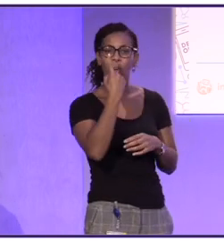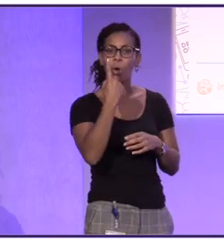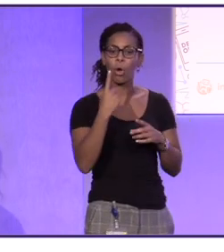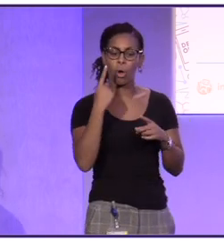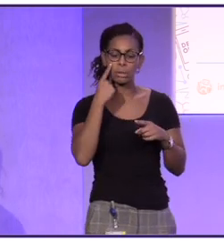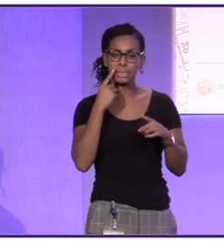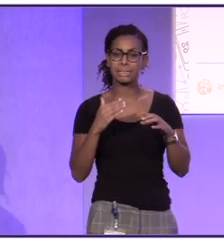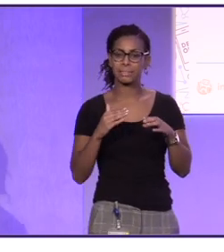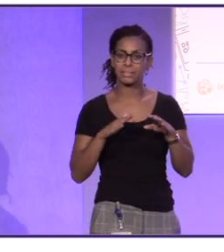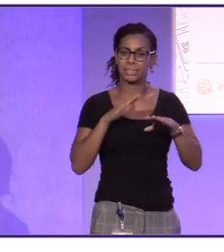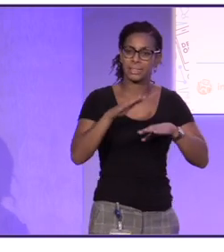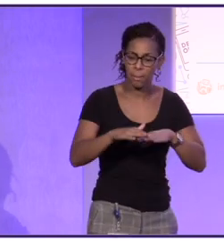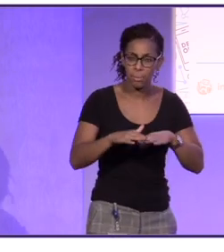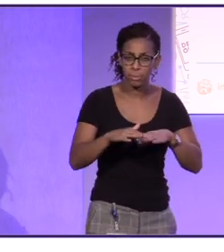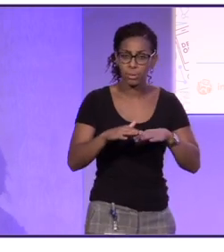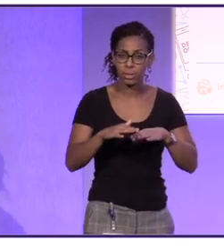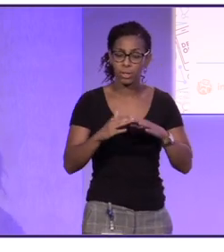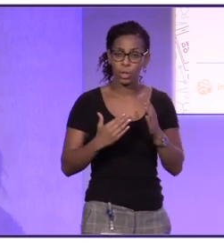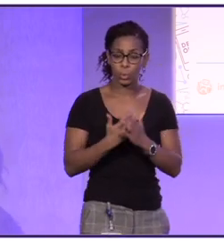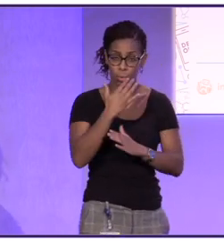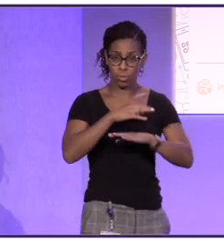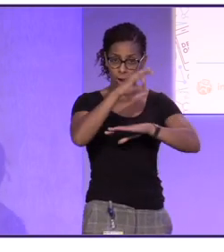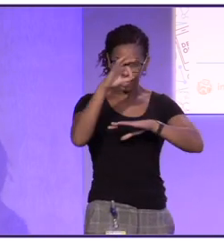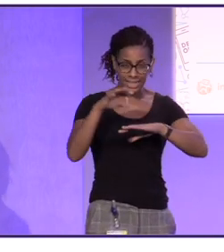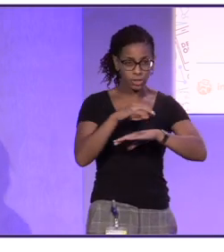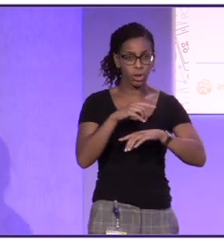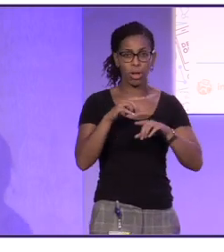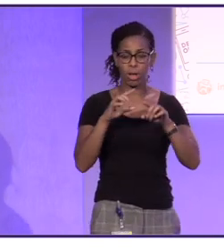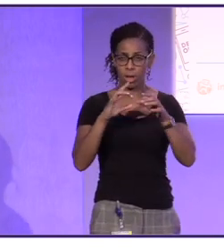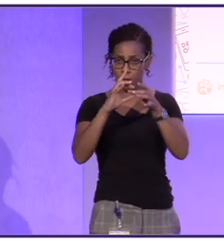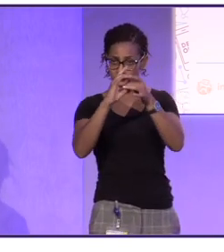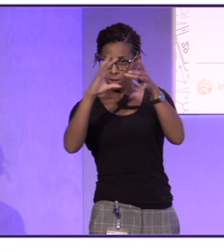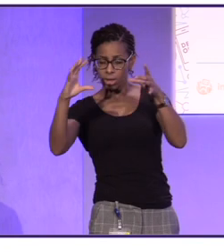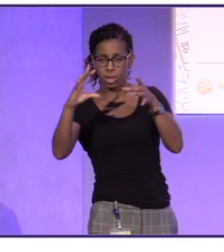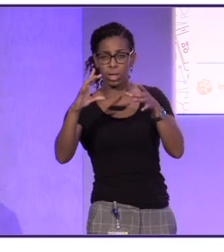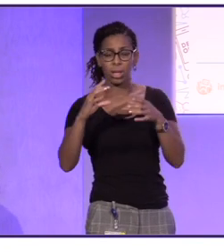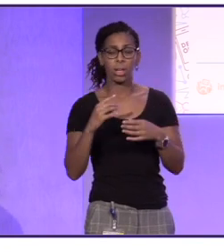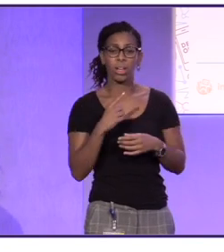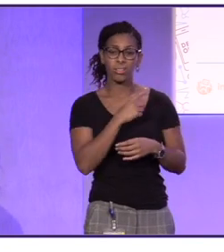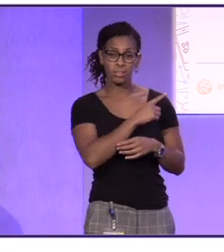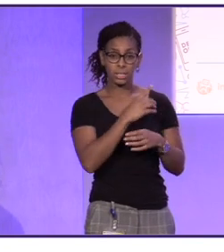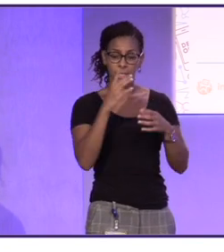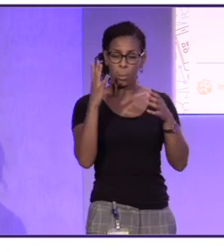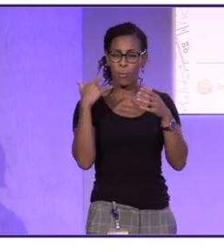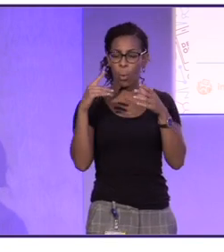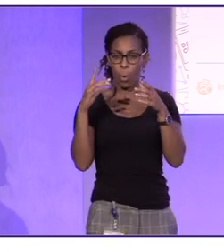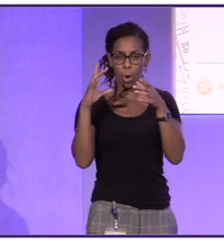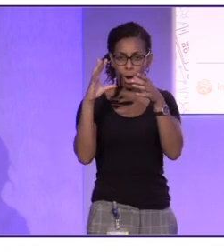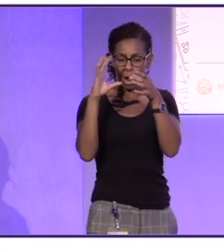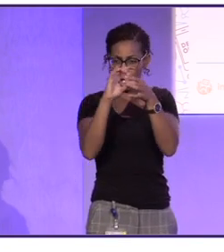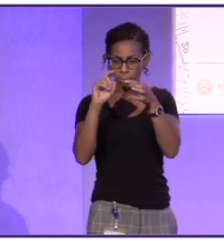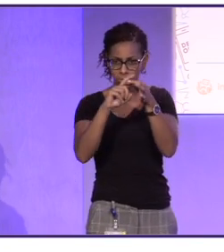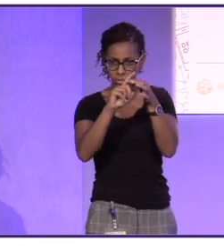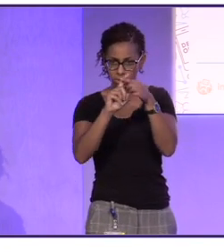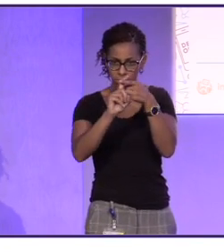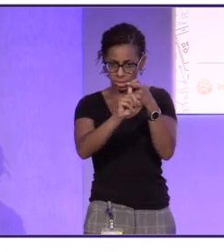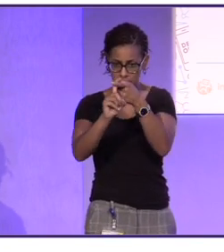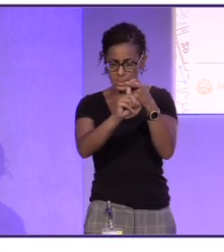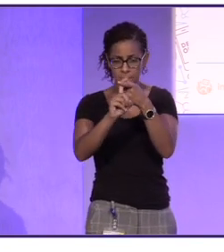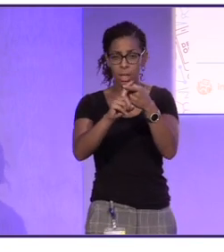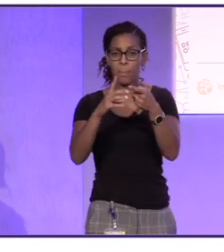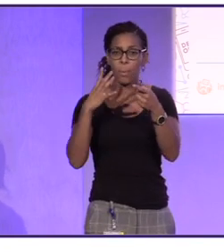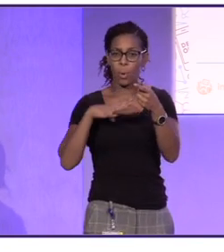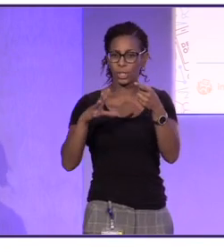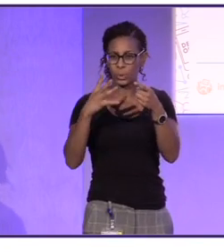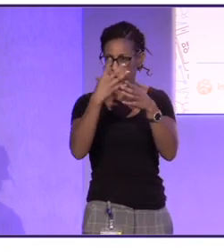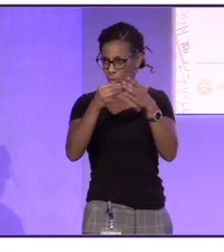The architecture of the application got a slightly bit less tightly coupled, but we have duplicated code. We don't want to stop